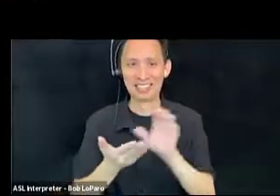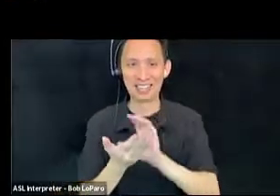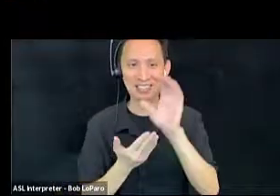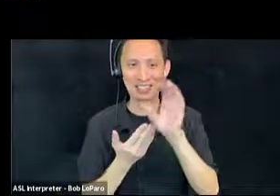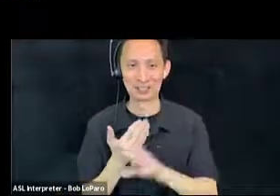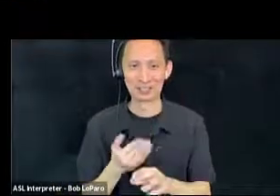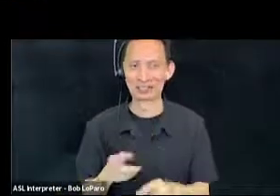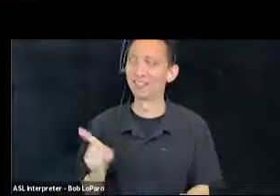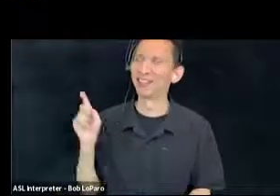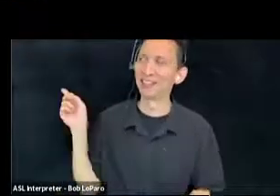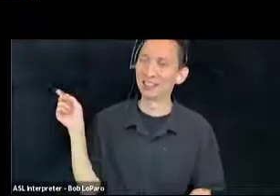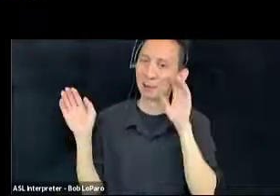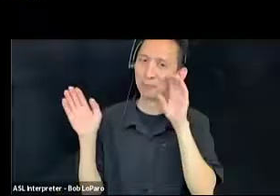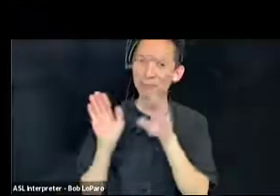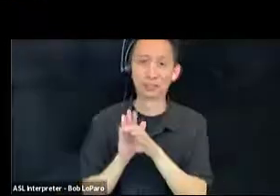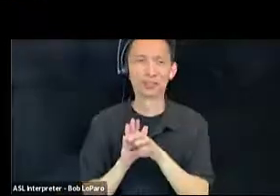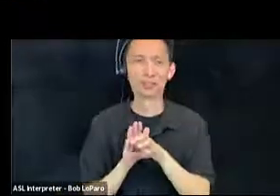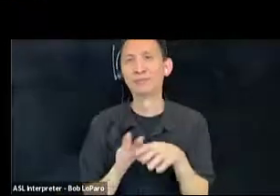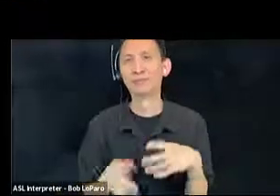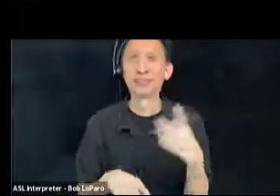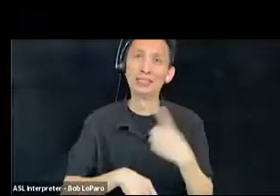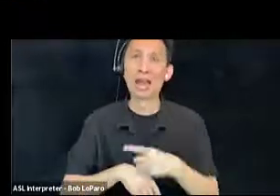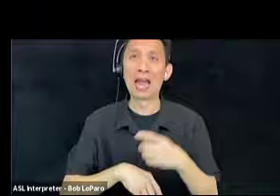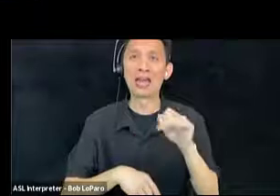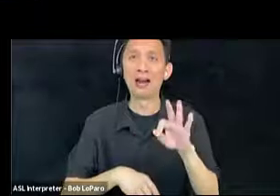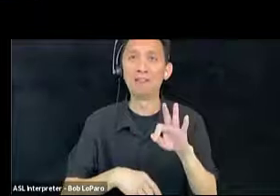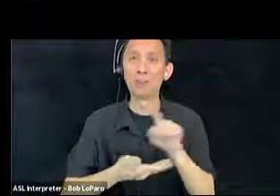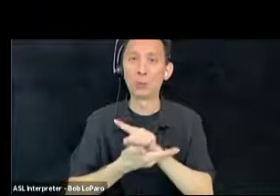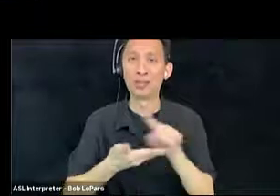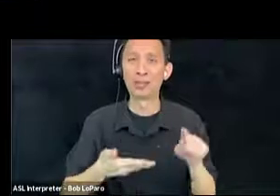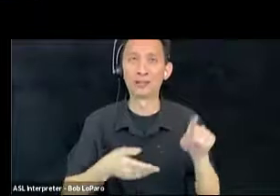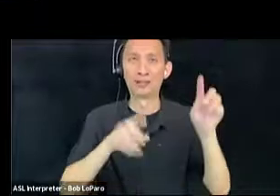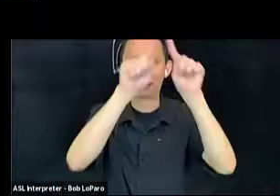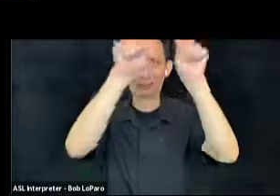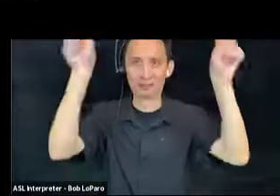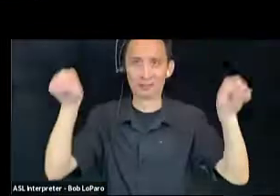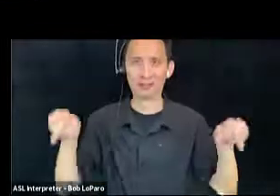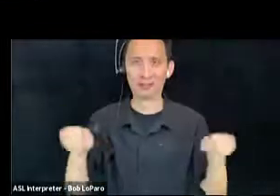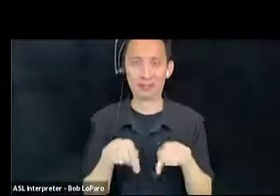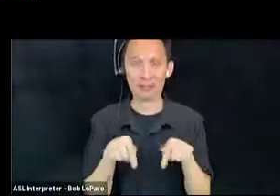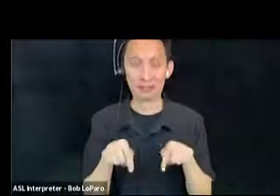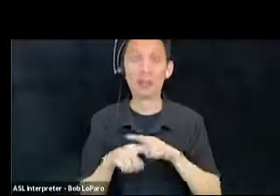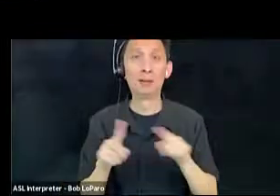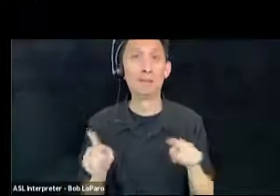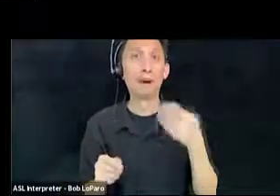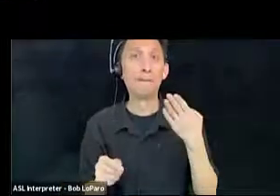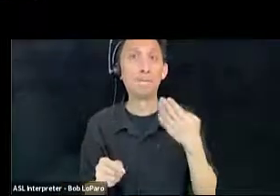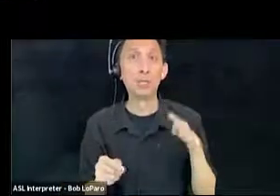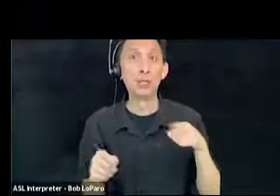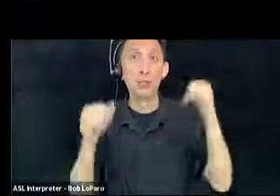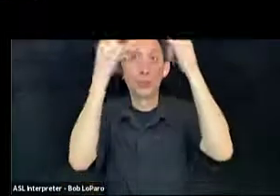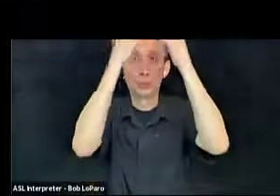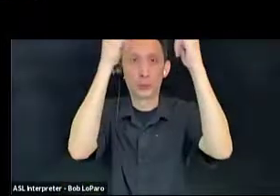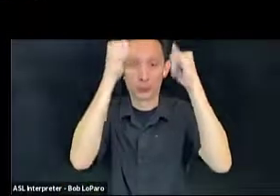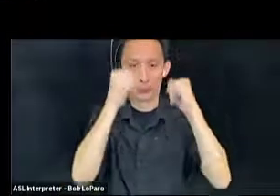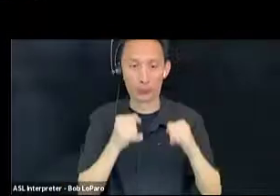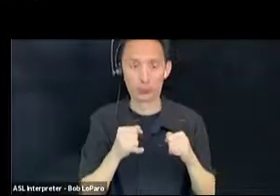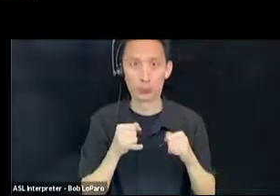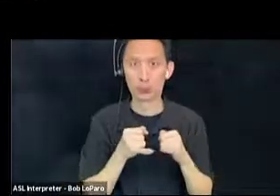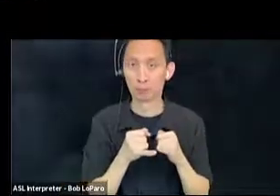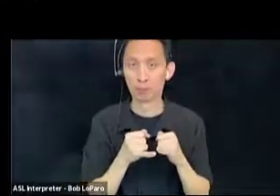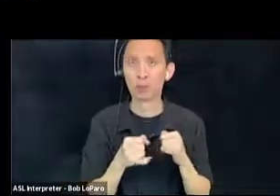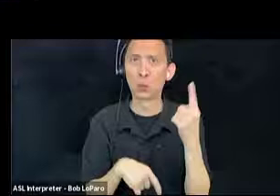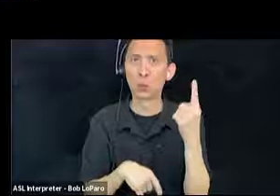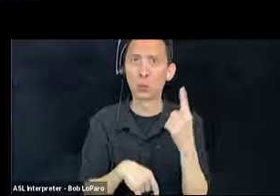just a regular day of the week, but you can see there's a blue outline along, excuse me, the activities that are happening within one